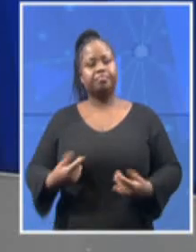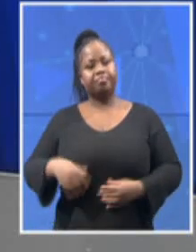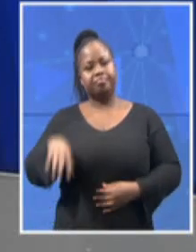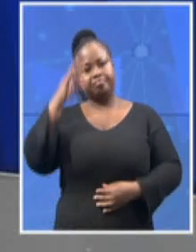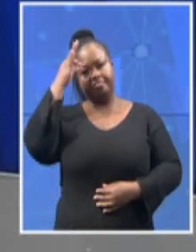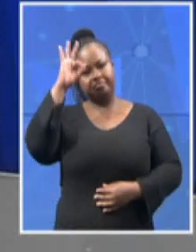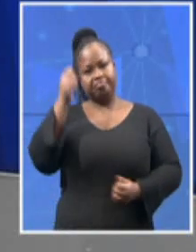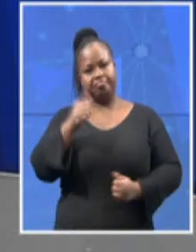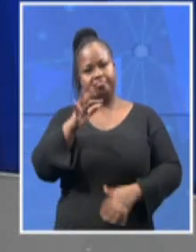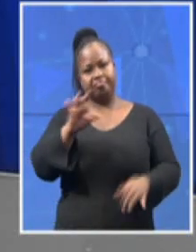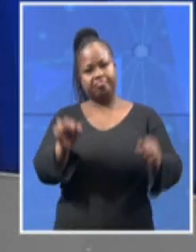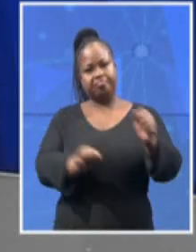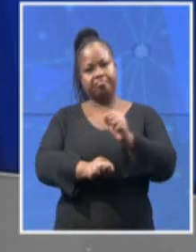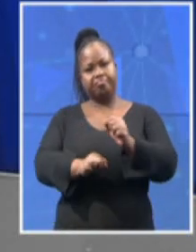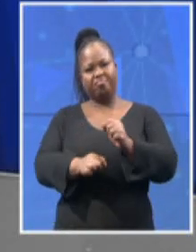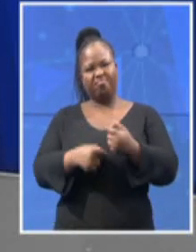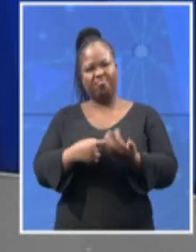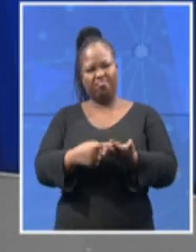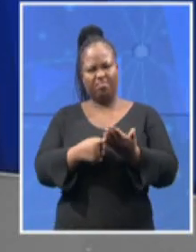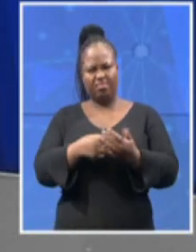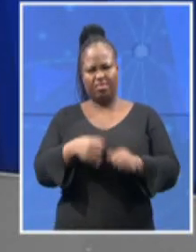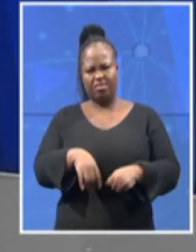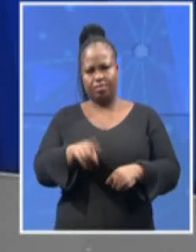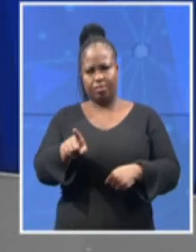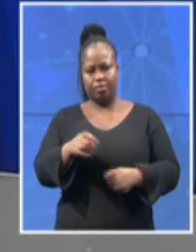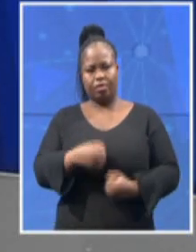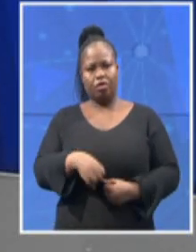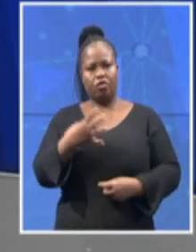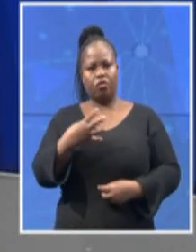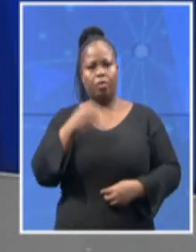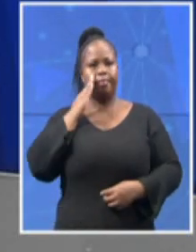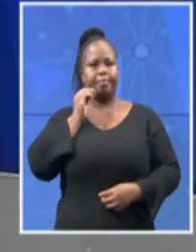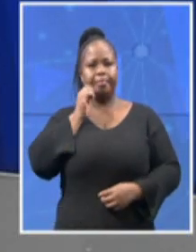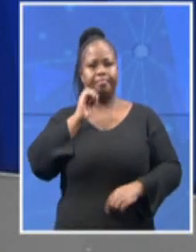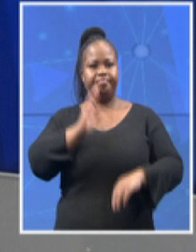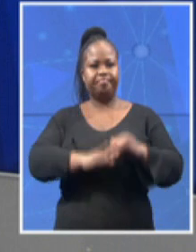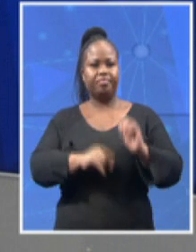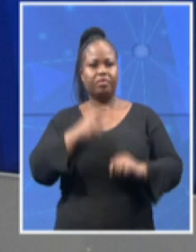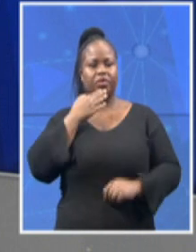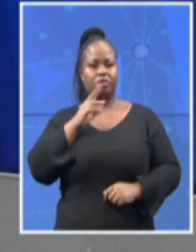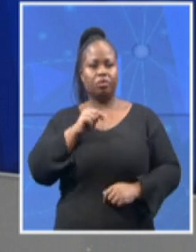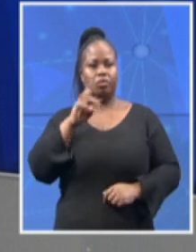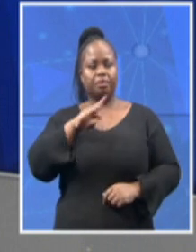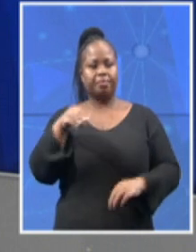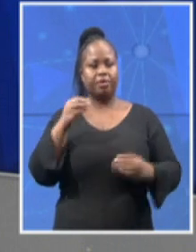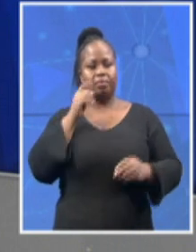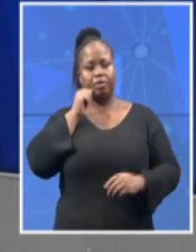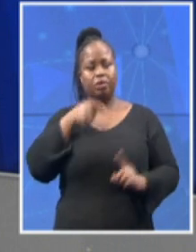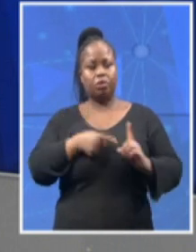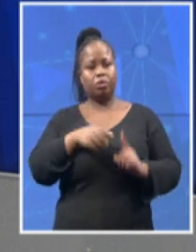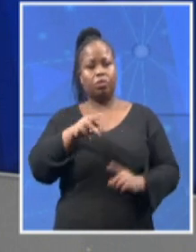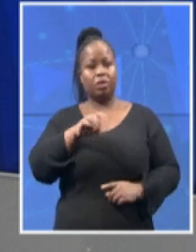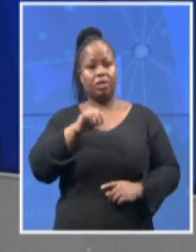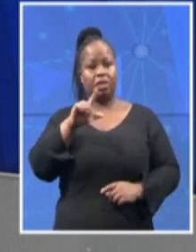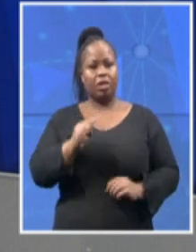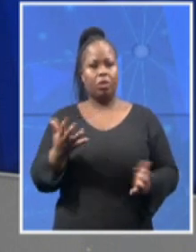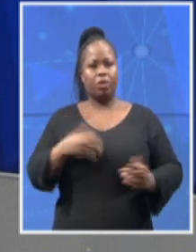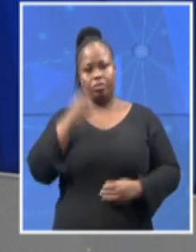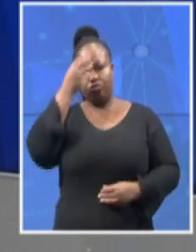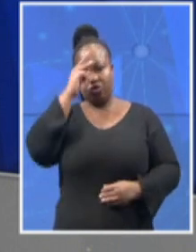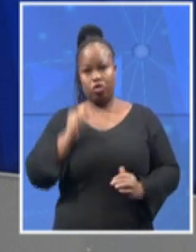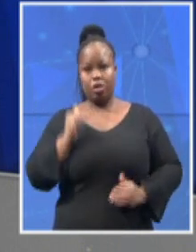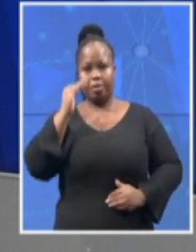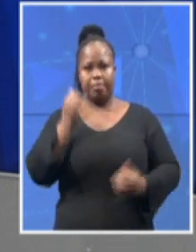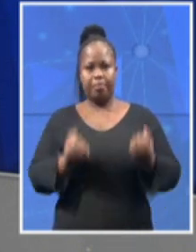The state will present its closing arguments in the trial of 4 men charged with the murder of Northwest businessman Wandile Bozwana in the Pretoria High